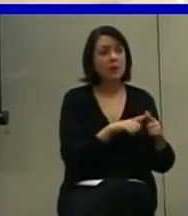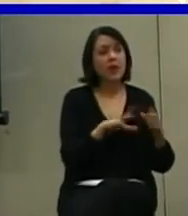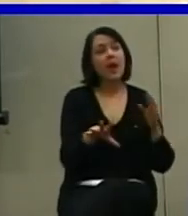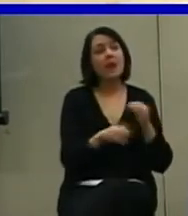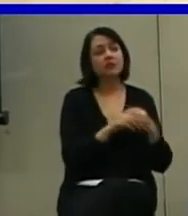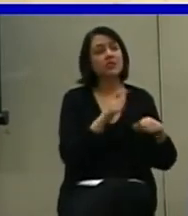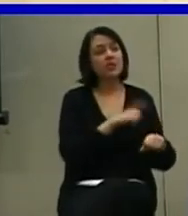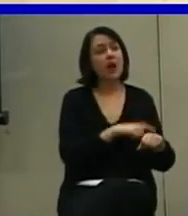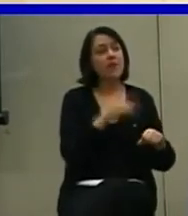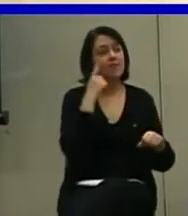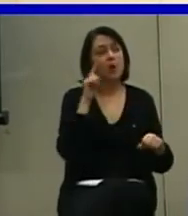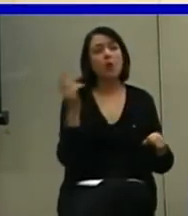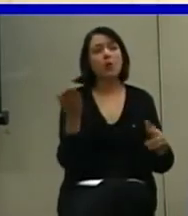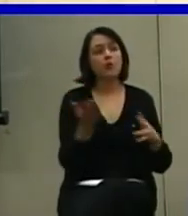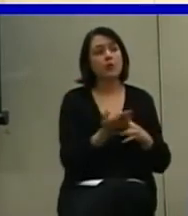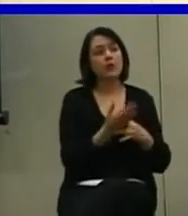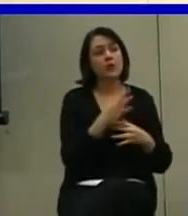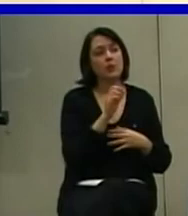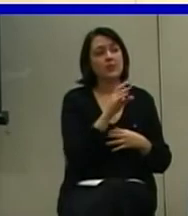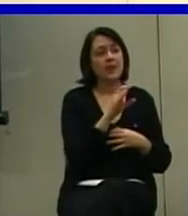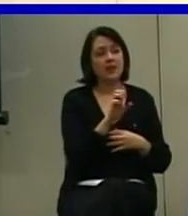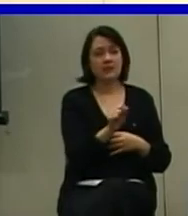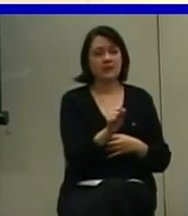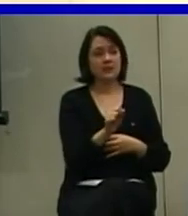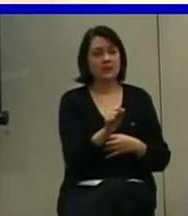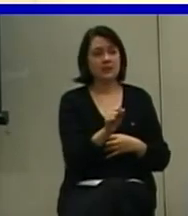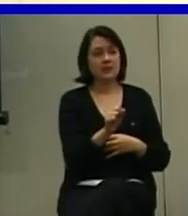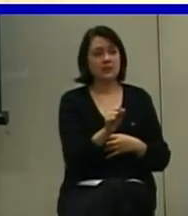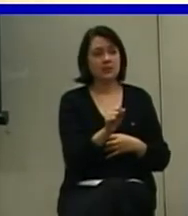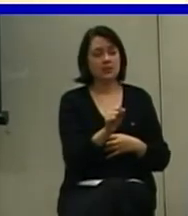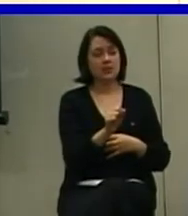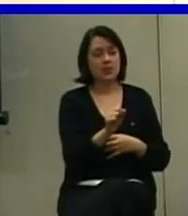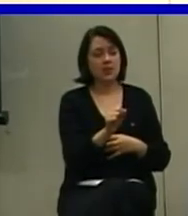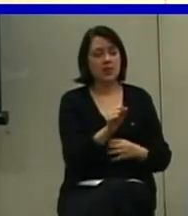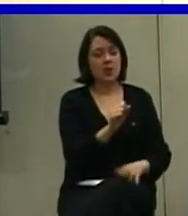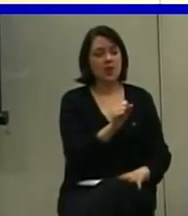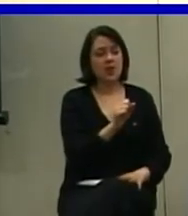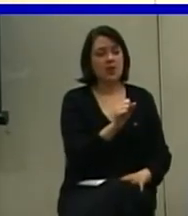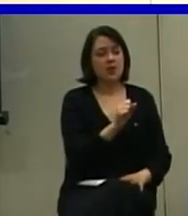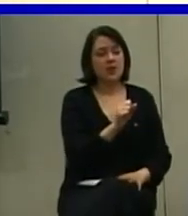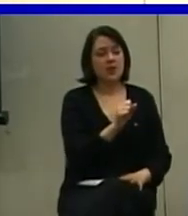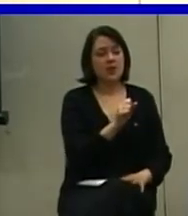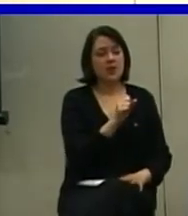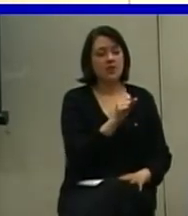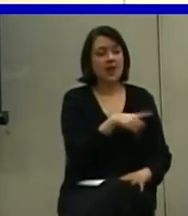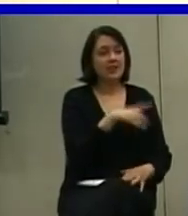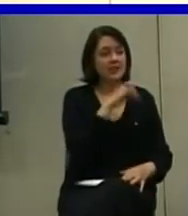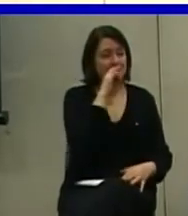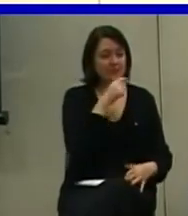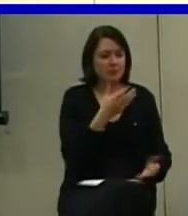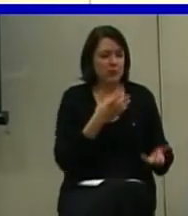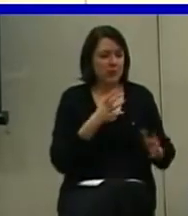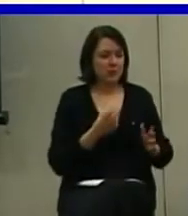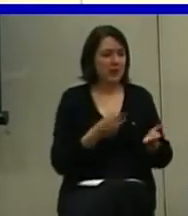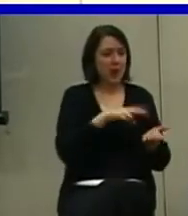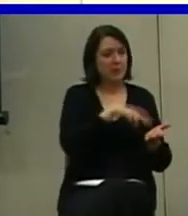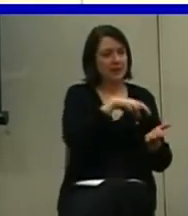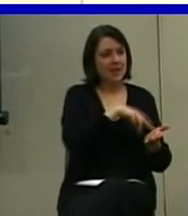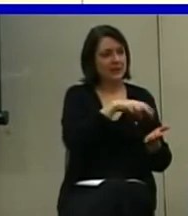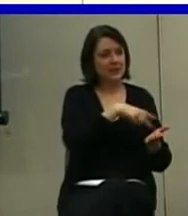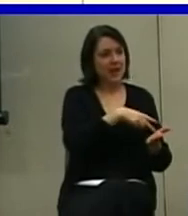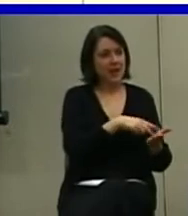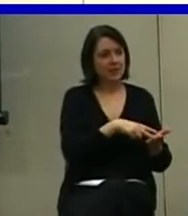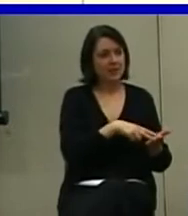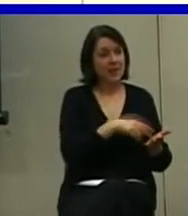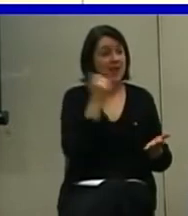recess. Now what you've done is you've just taken the incentive away from that kid to get up and for everybody else to laugh. And that kid does get